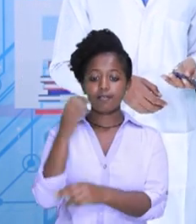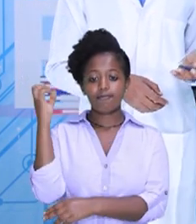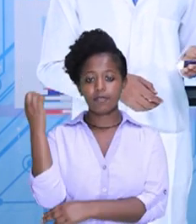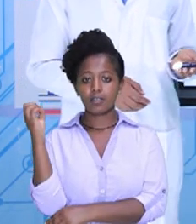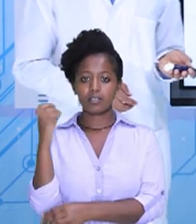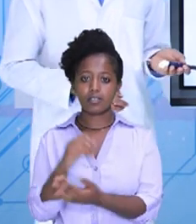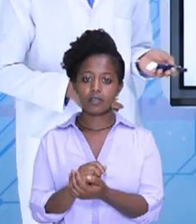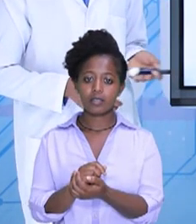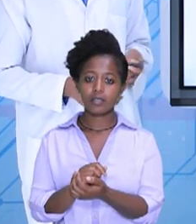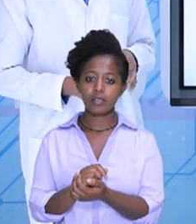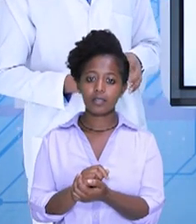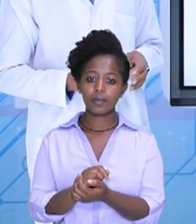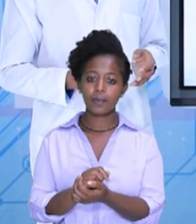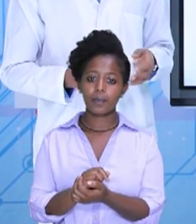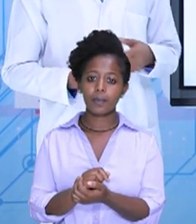vegetation.